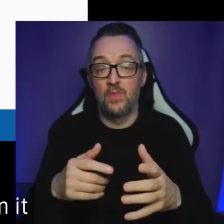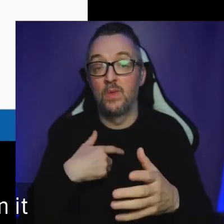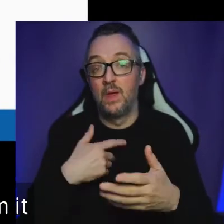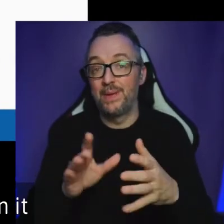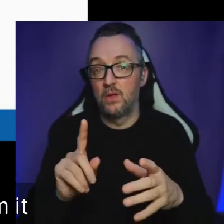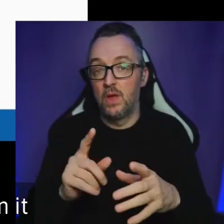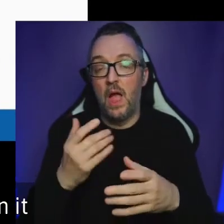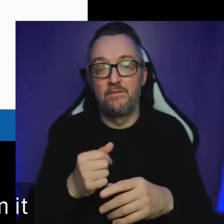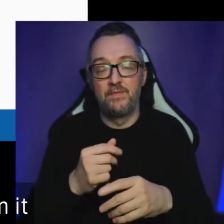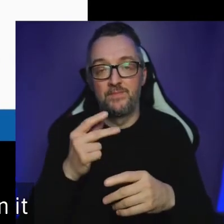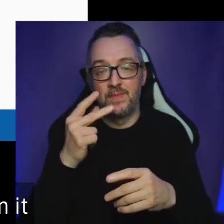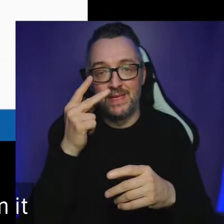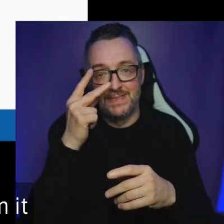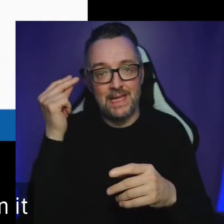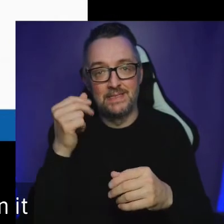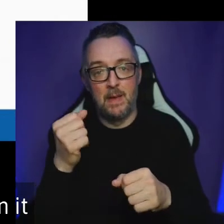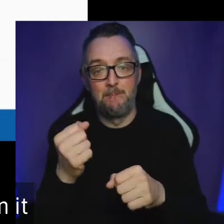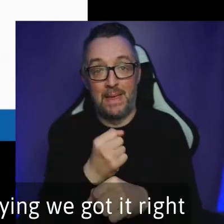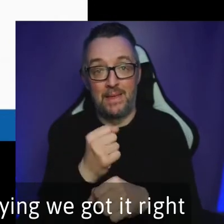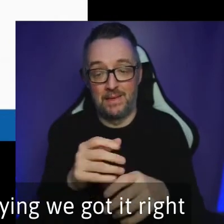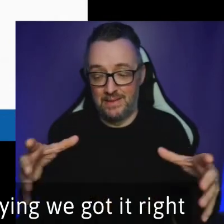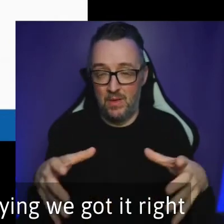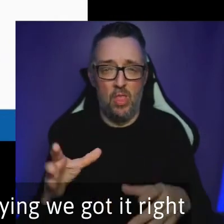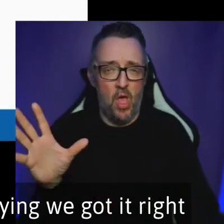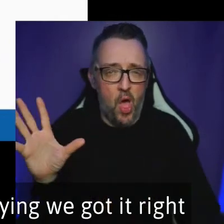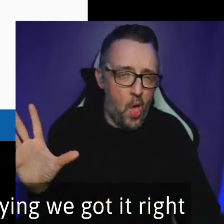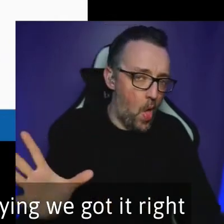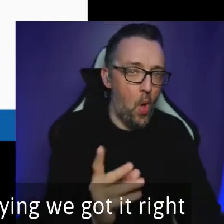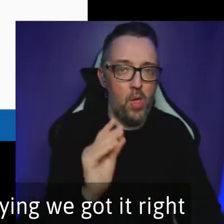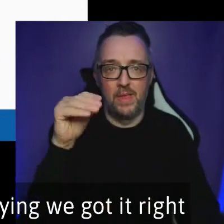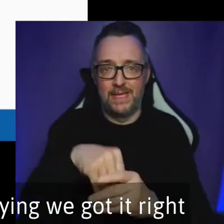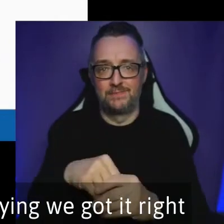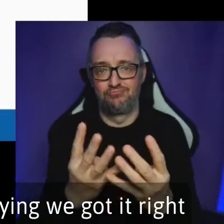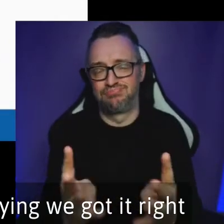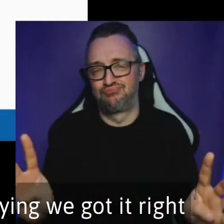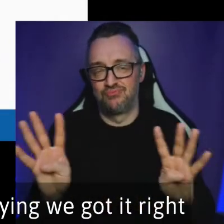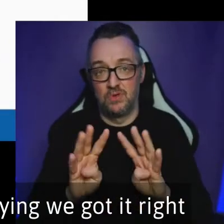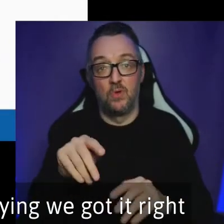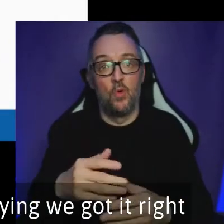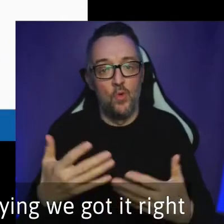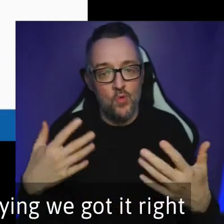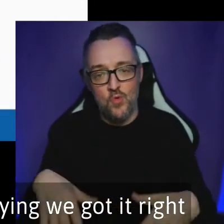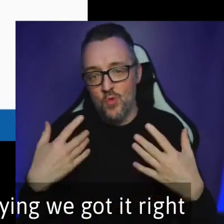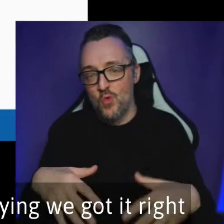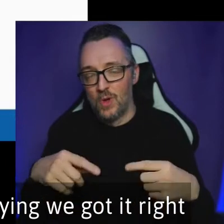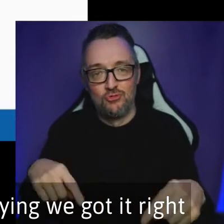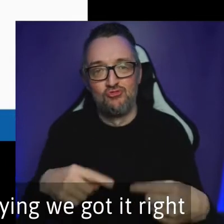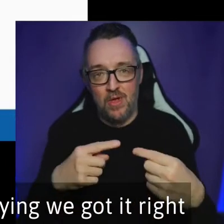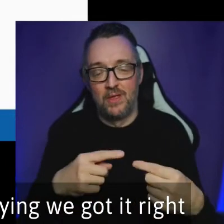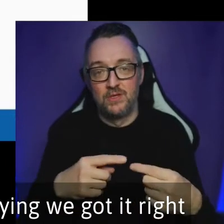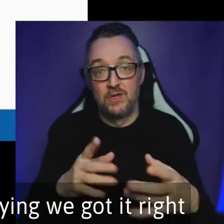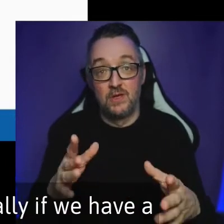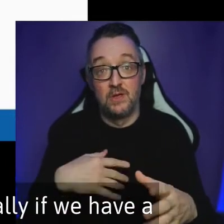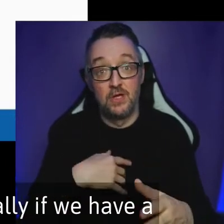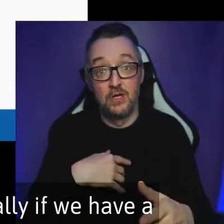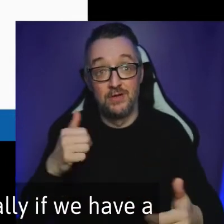a sense making with everybody in it. And that was a fantastic challenge. And I'm not saying we got